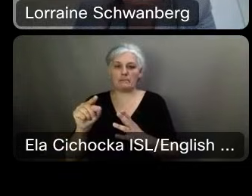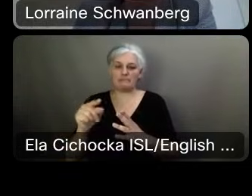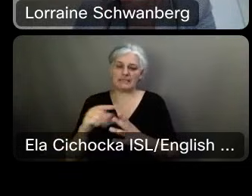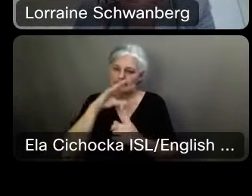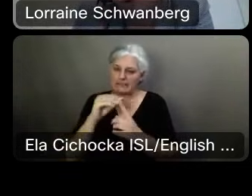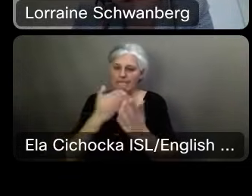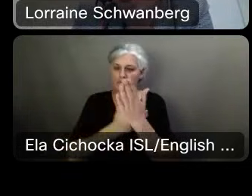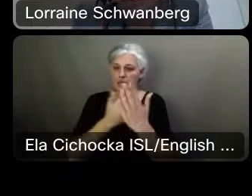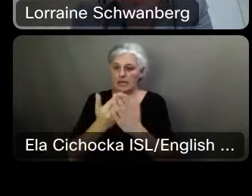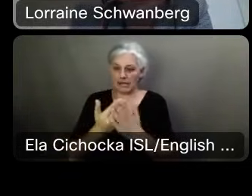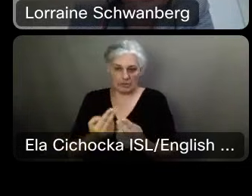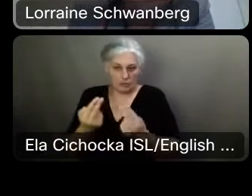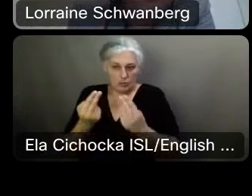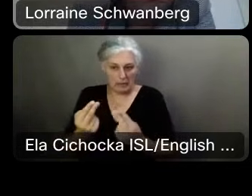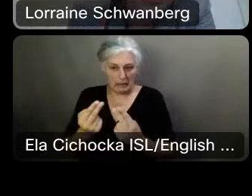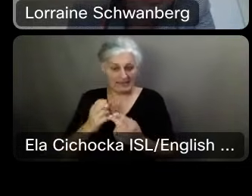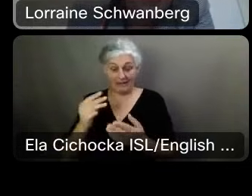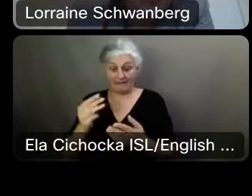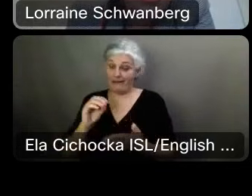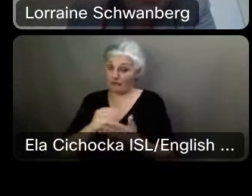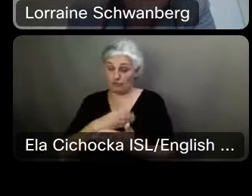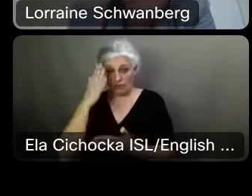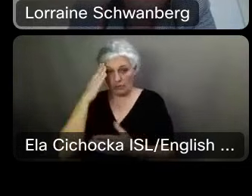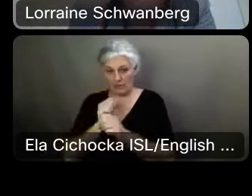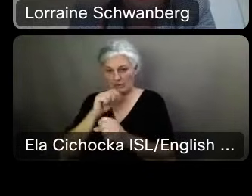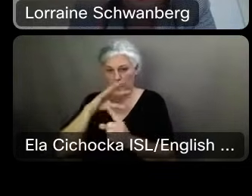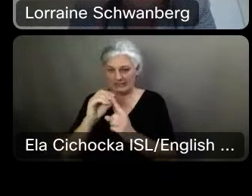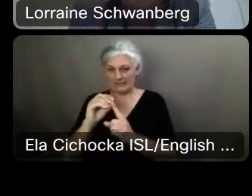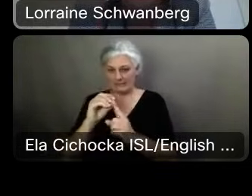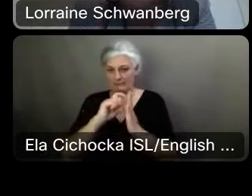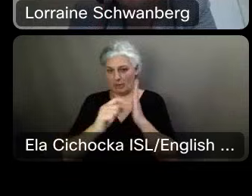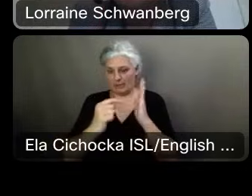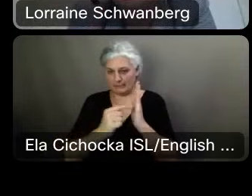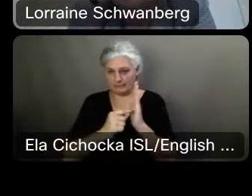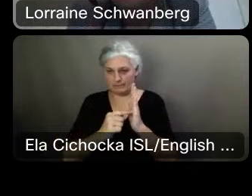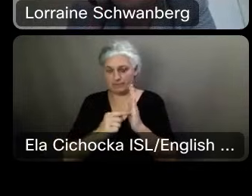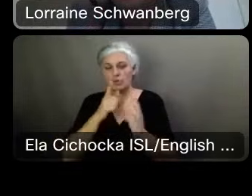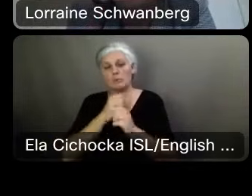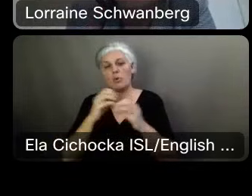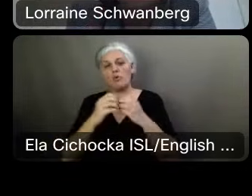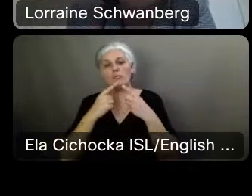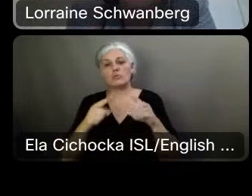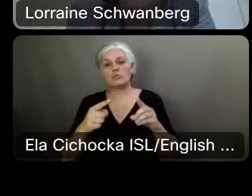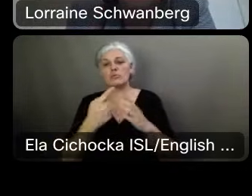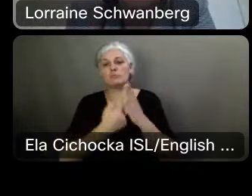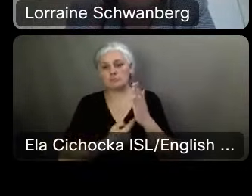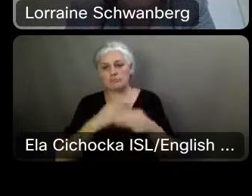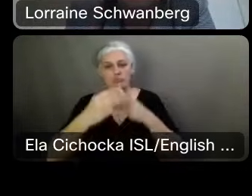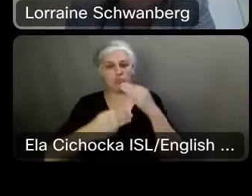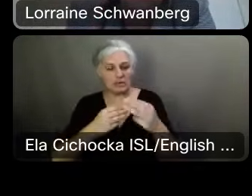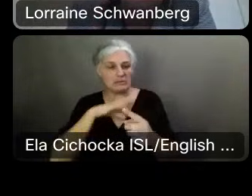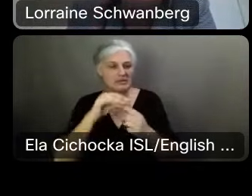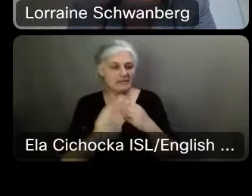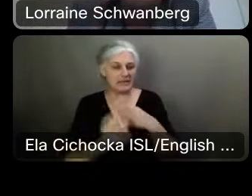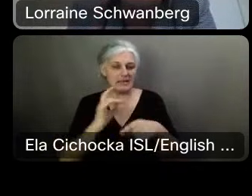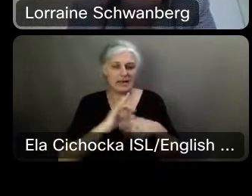staff need to know about. So we very much talk about this open disclosure process for those types of incidents,